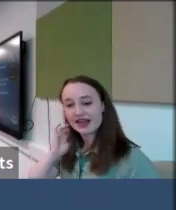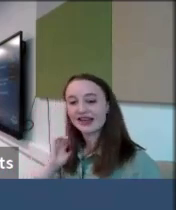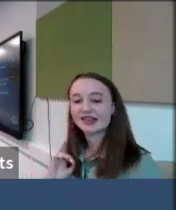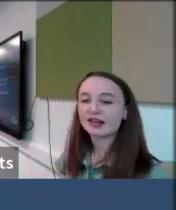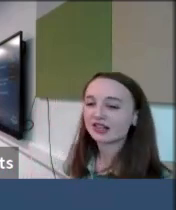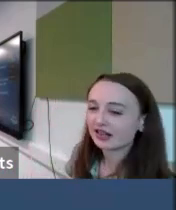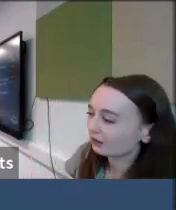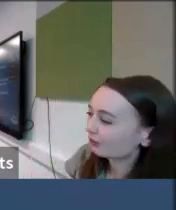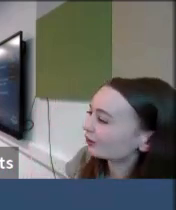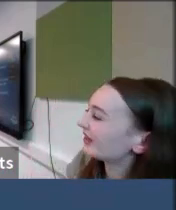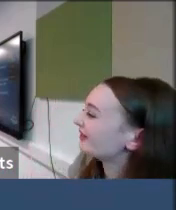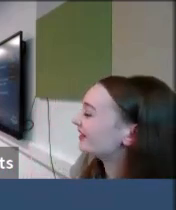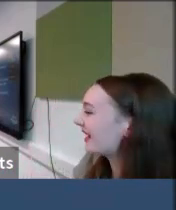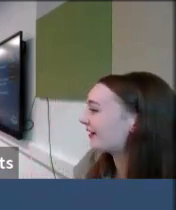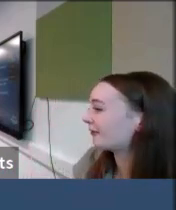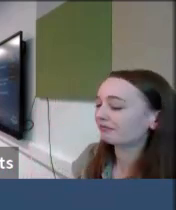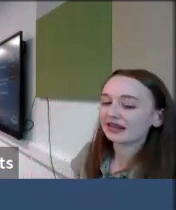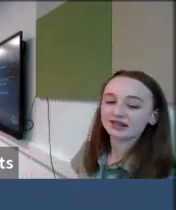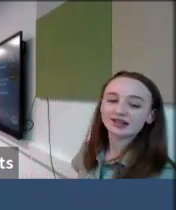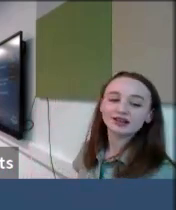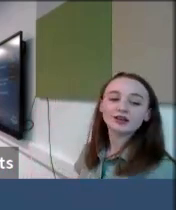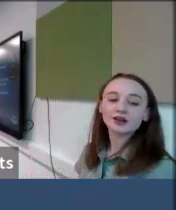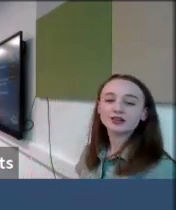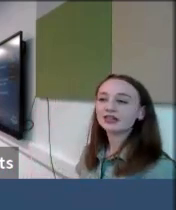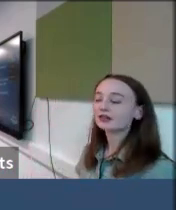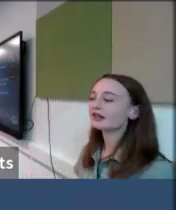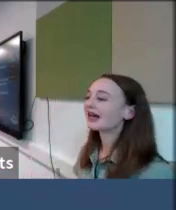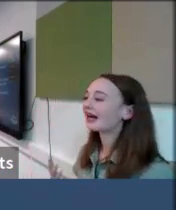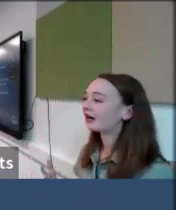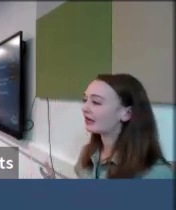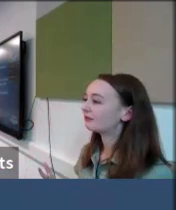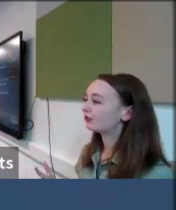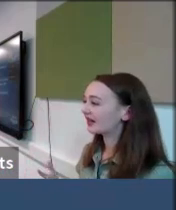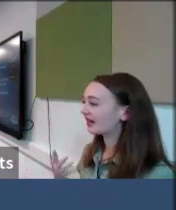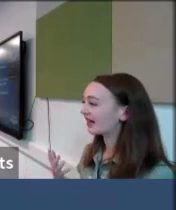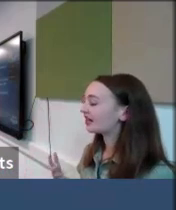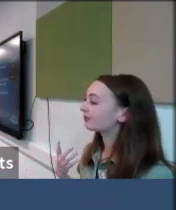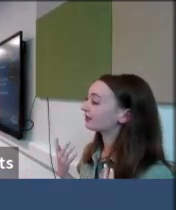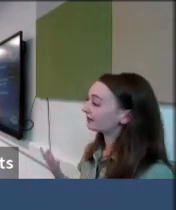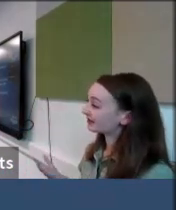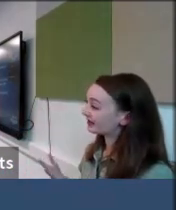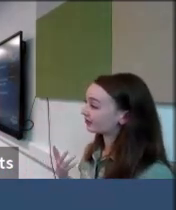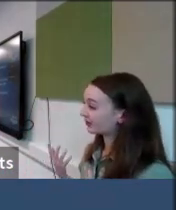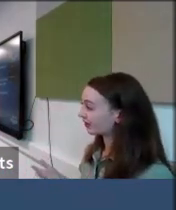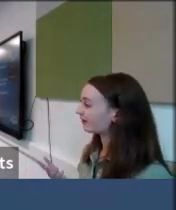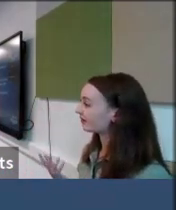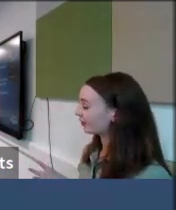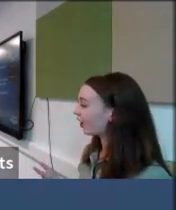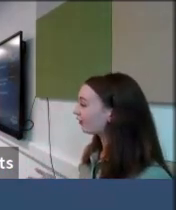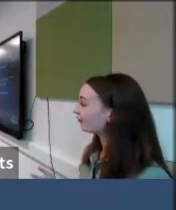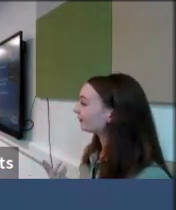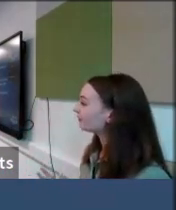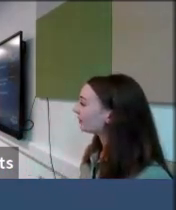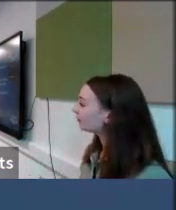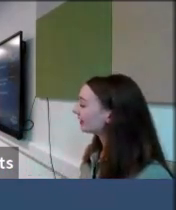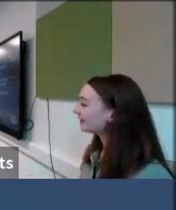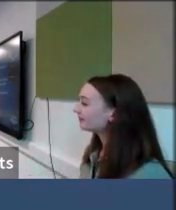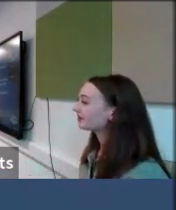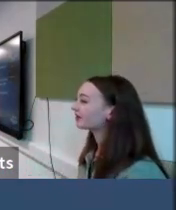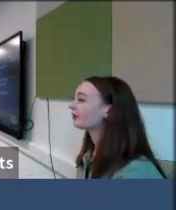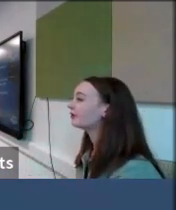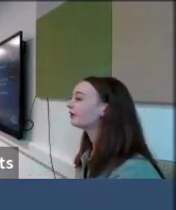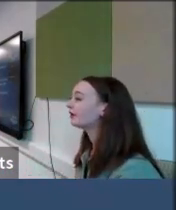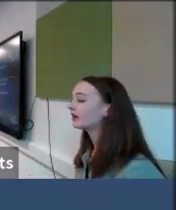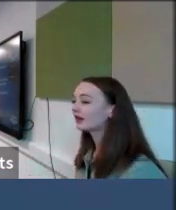Another biggie, especially in the world we live in now, is considering how people can engage with the business or the service that you're offering